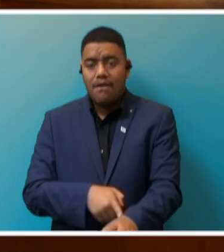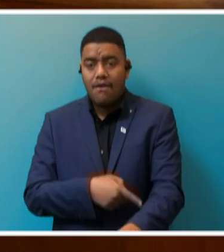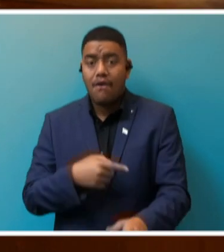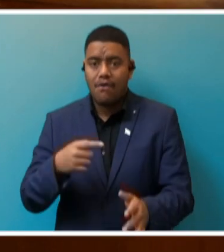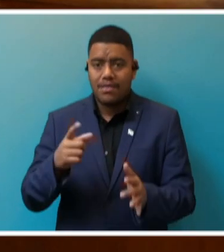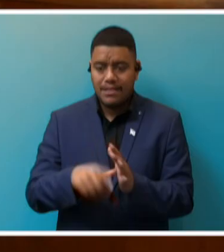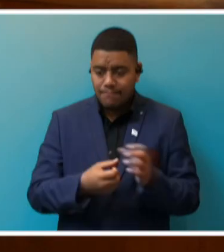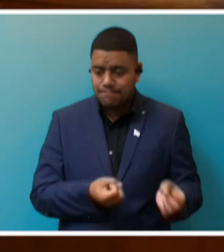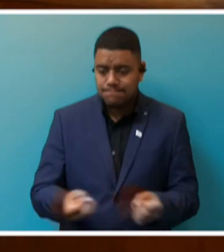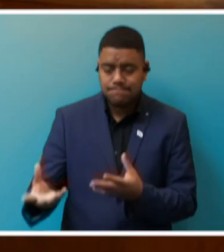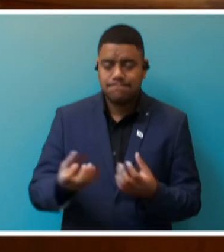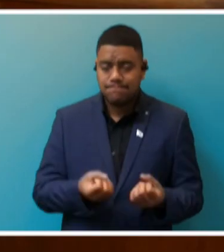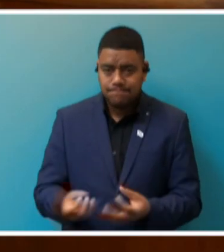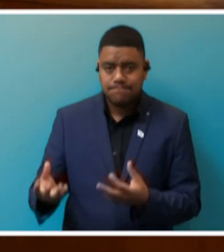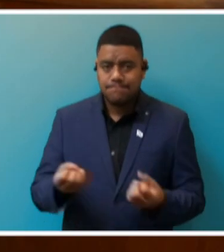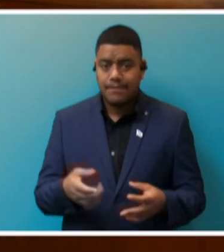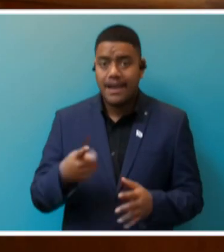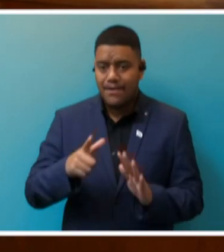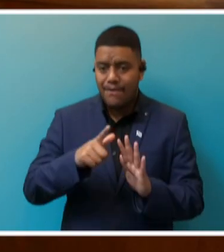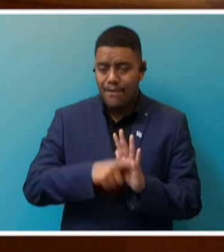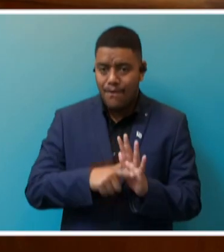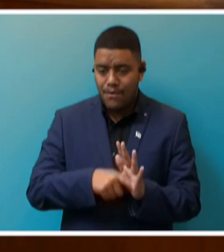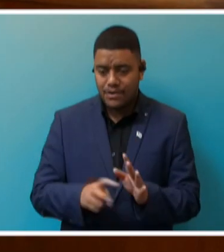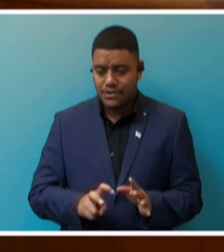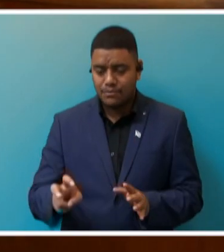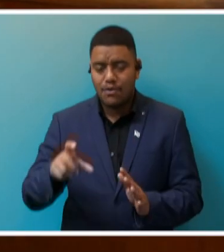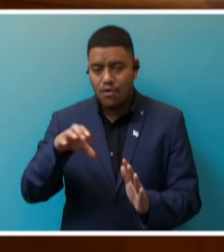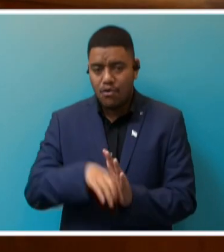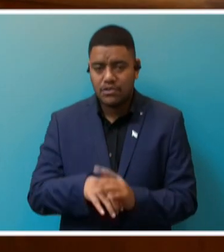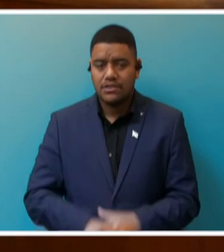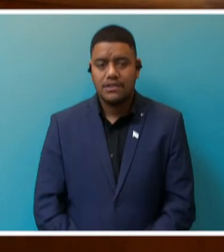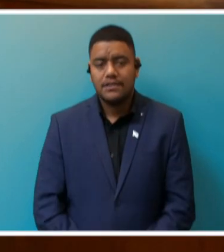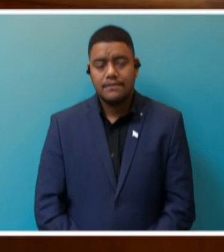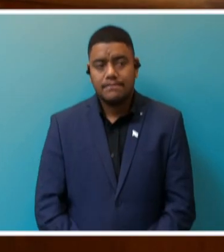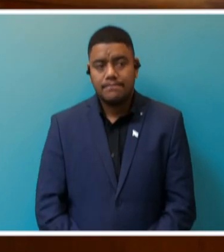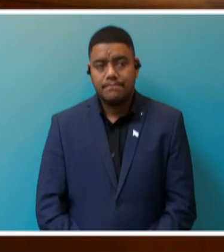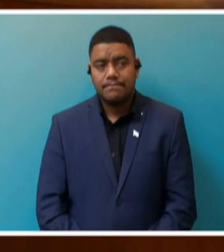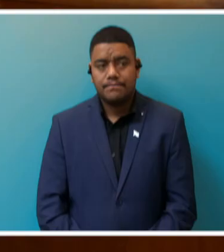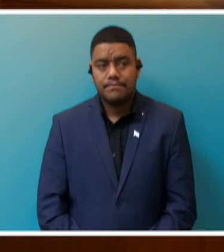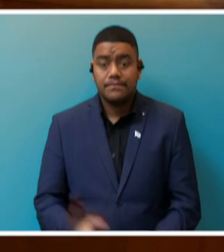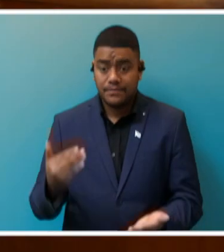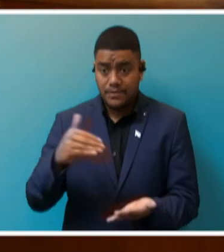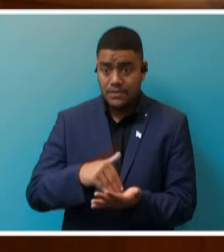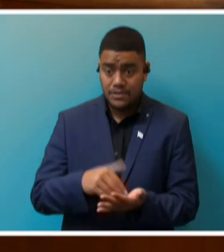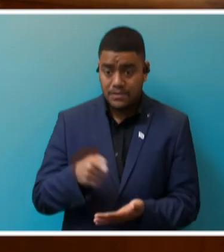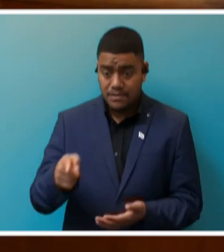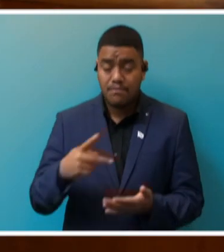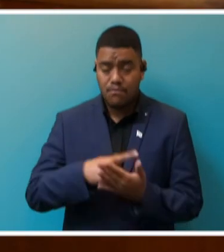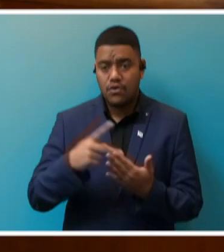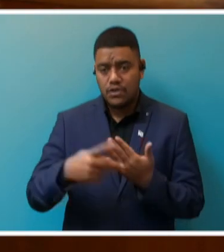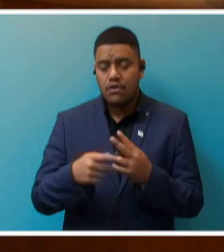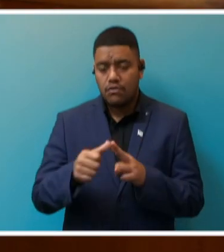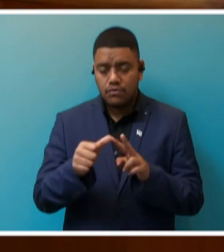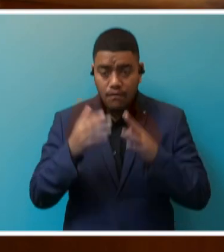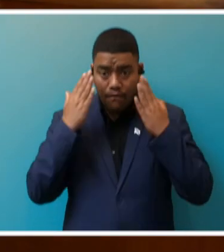chain bottlenecks and lower transport costs. In addition to this, the project also